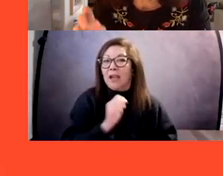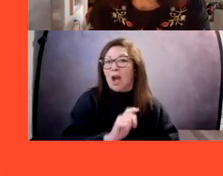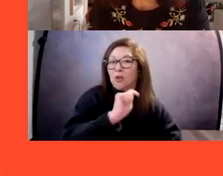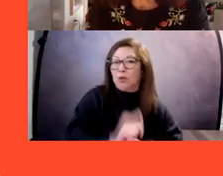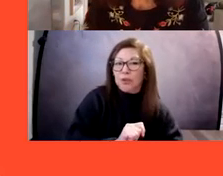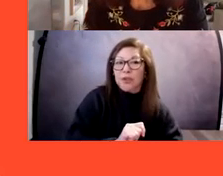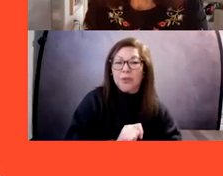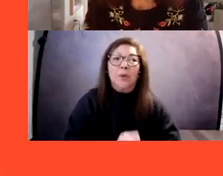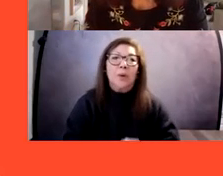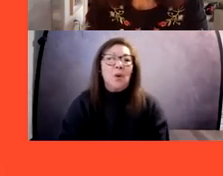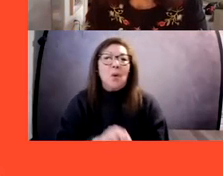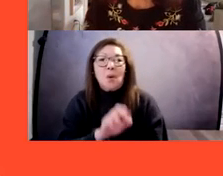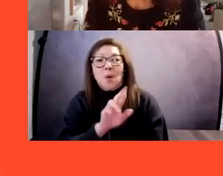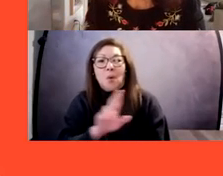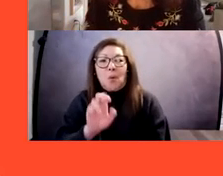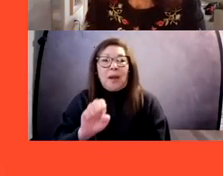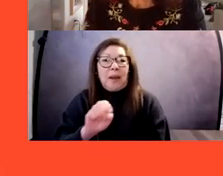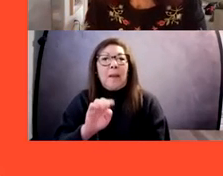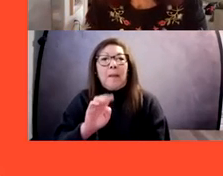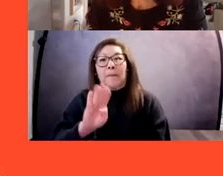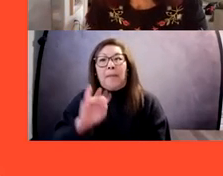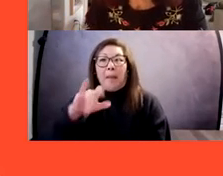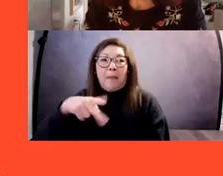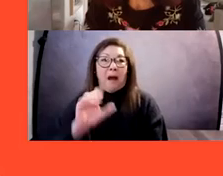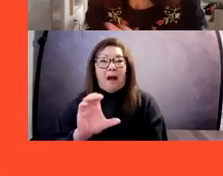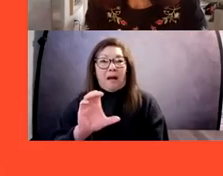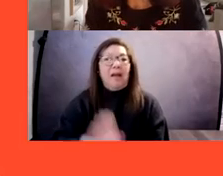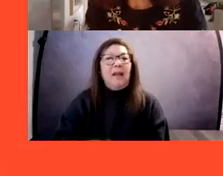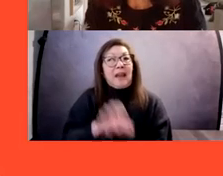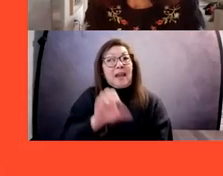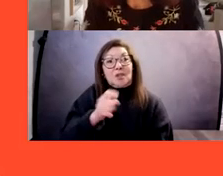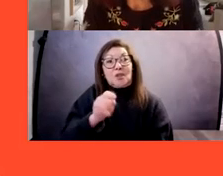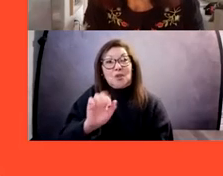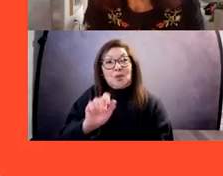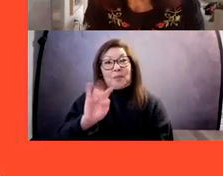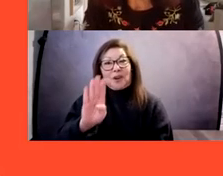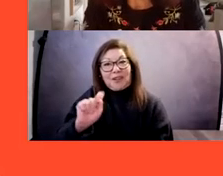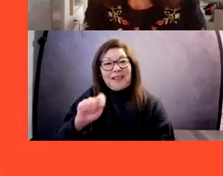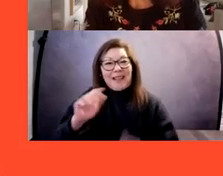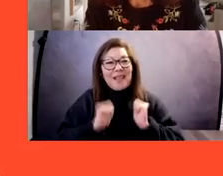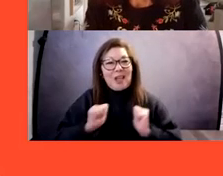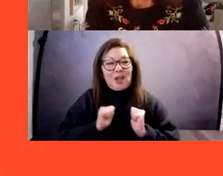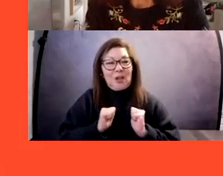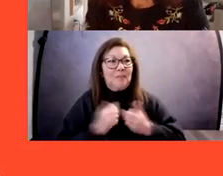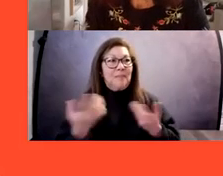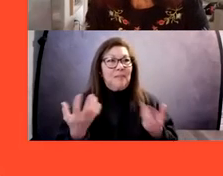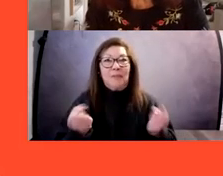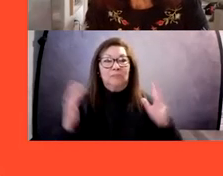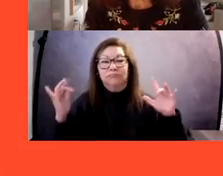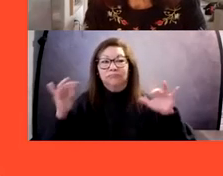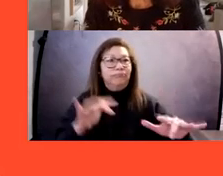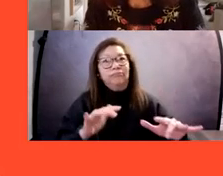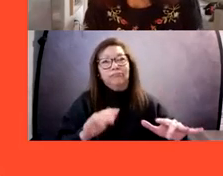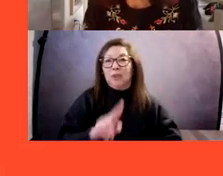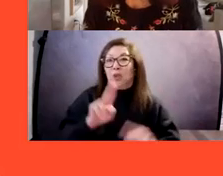Read BIPOC, at the Schubert Theater, which drew participants and theater owners and union